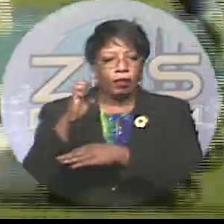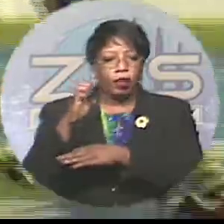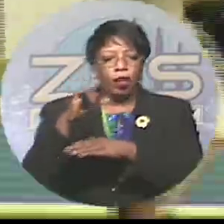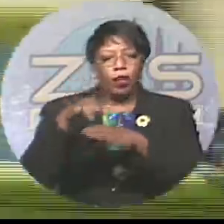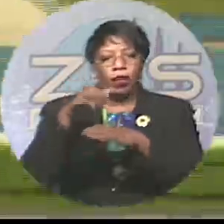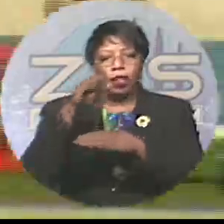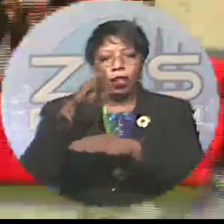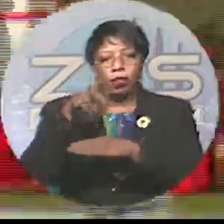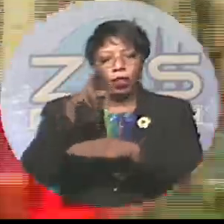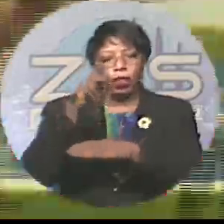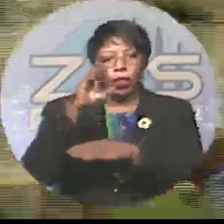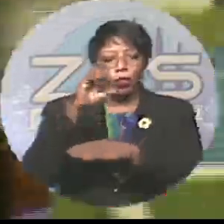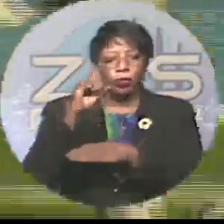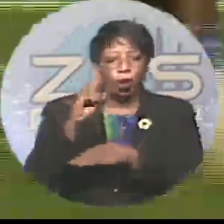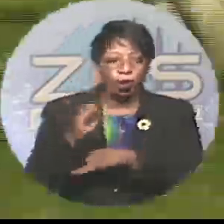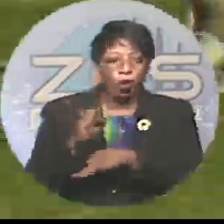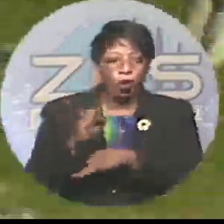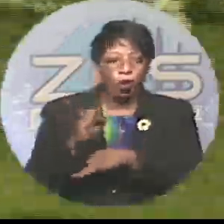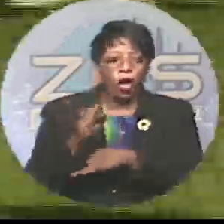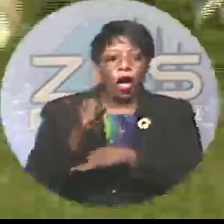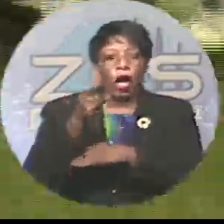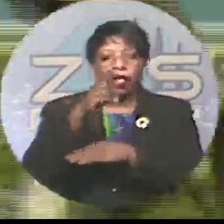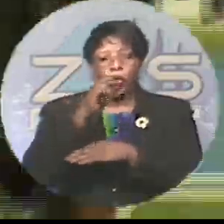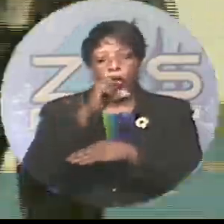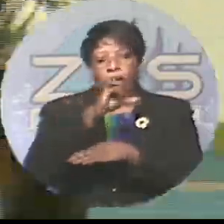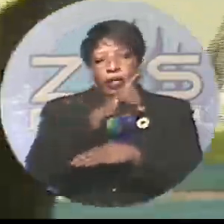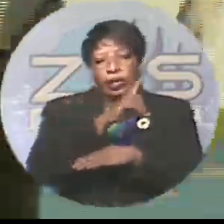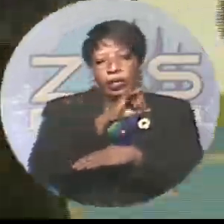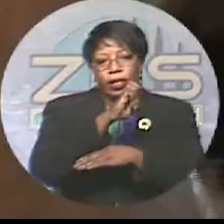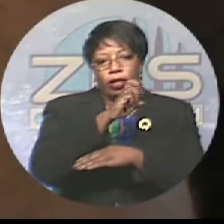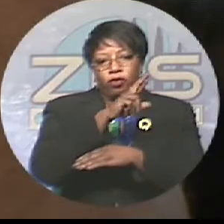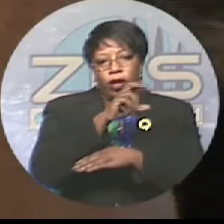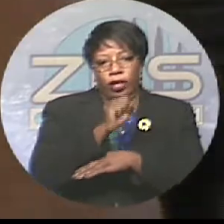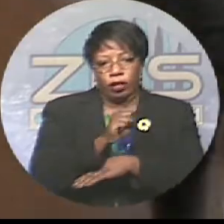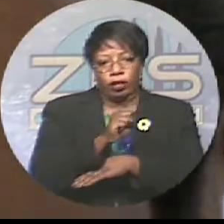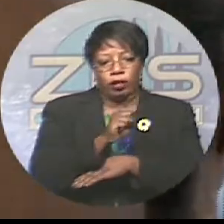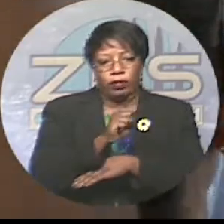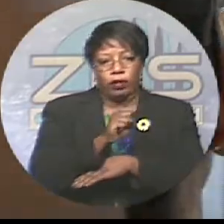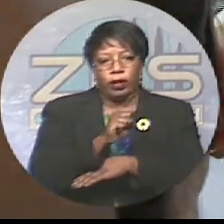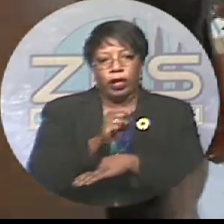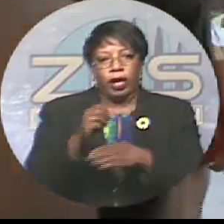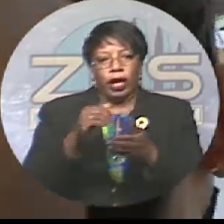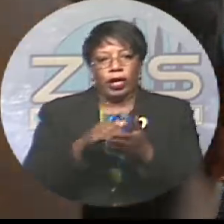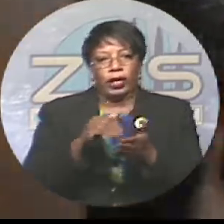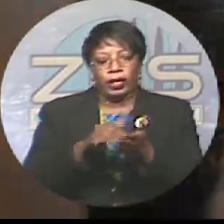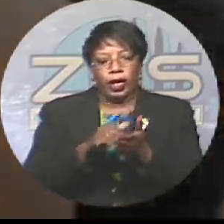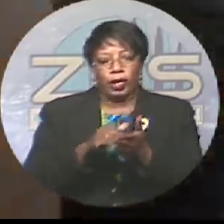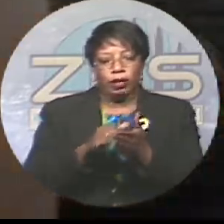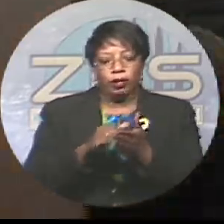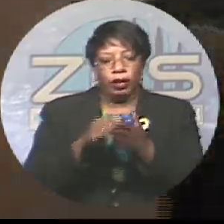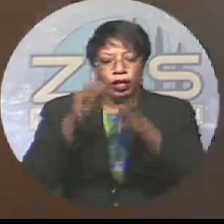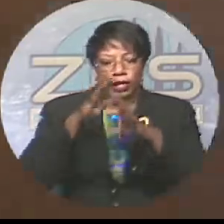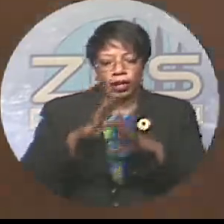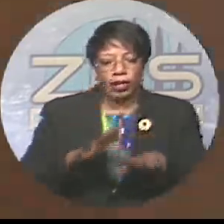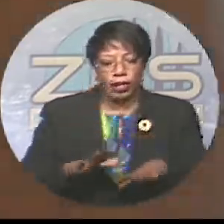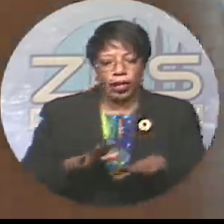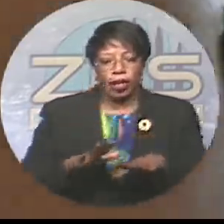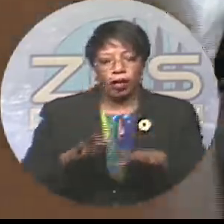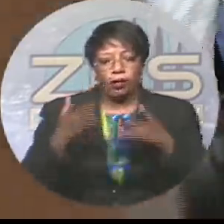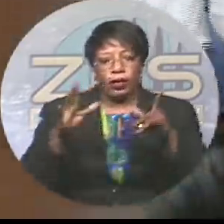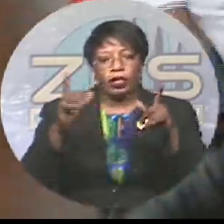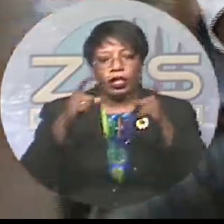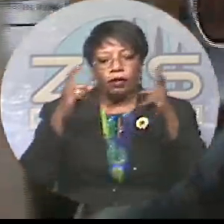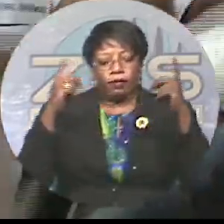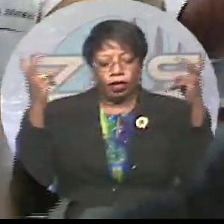Broncos beating the Middle Tennessee Blue Raiders by a score of 45-31. Once the dust was settled and Western Michigan finished their victory